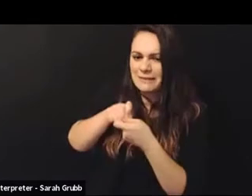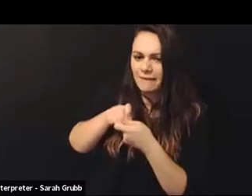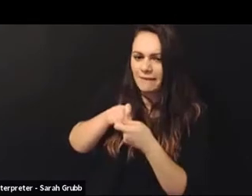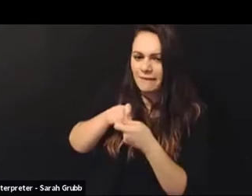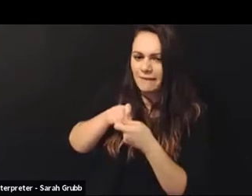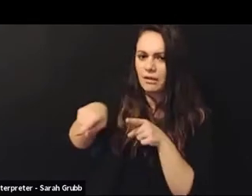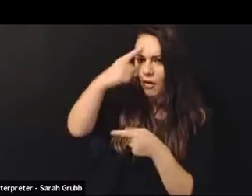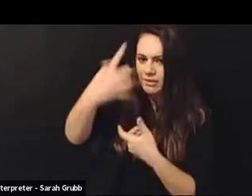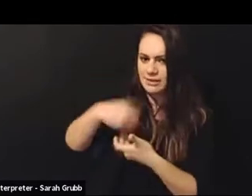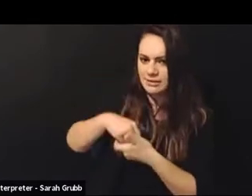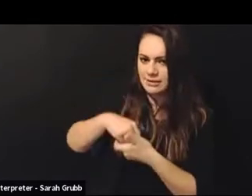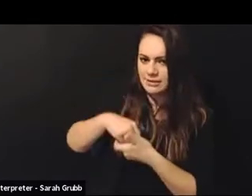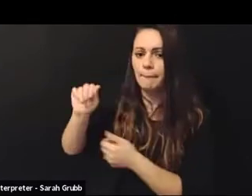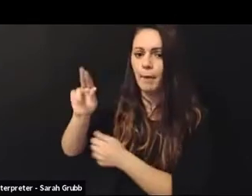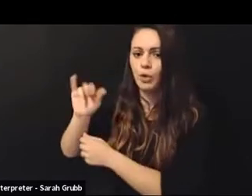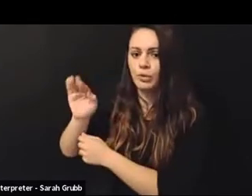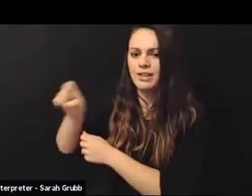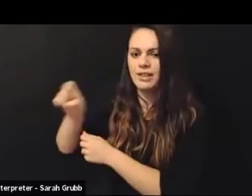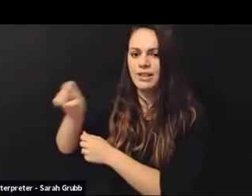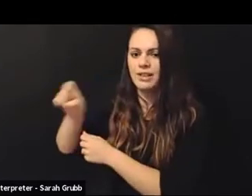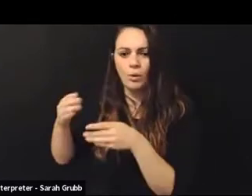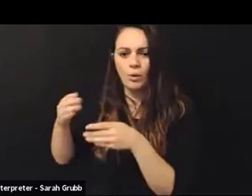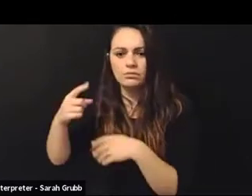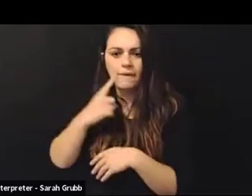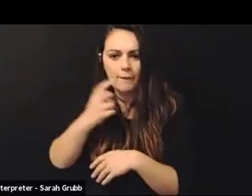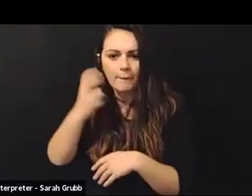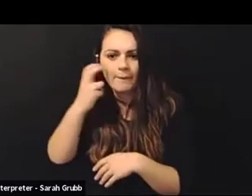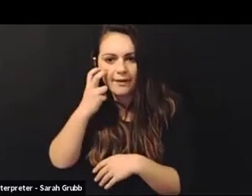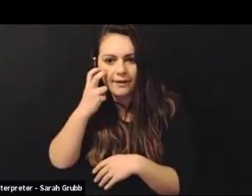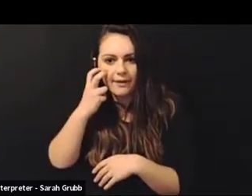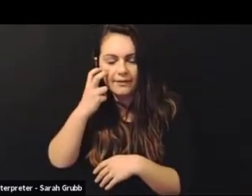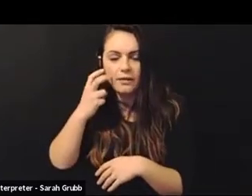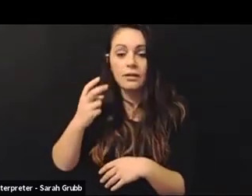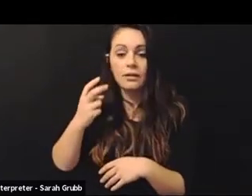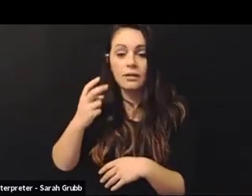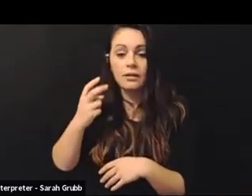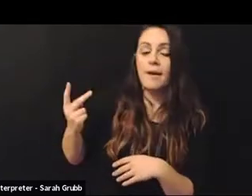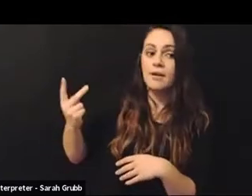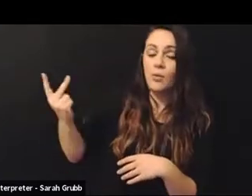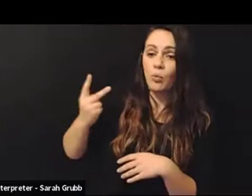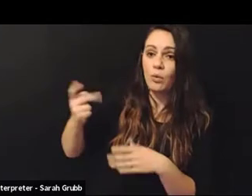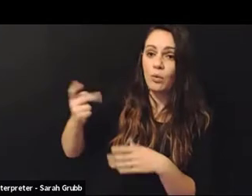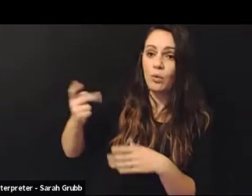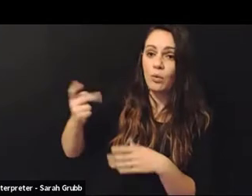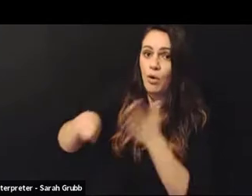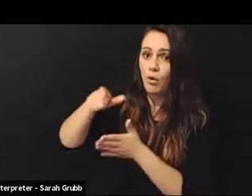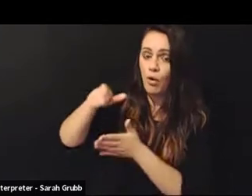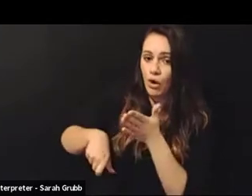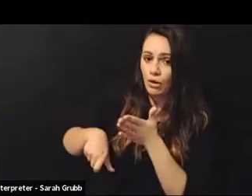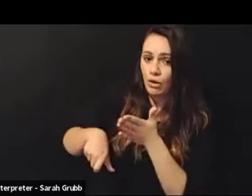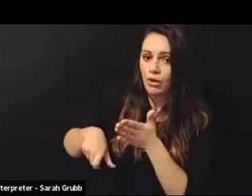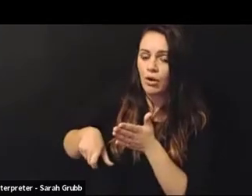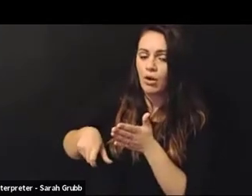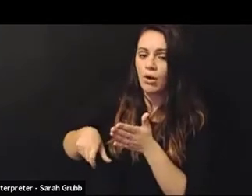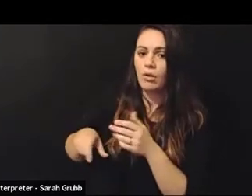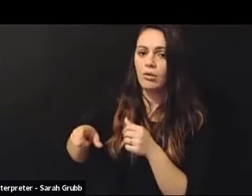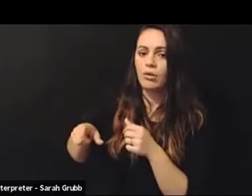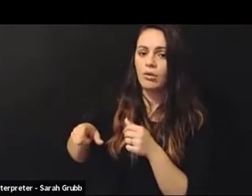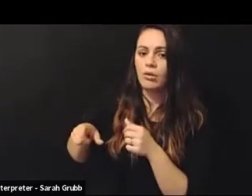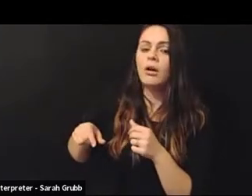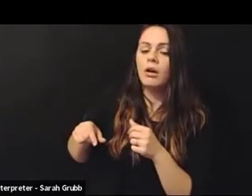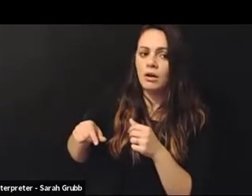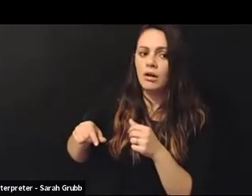more specific to blindness, but deafblindness. But what we did is, after we kind of talked about autism, we then made